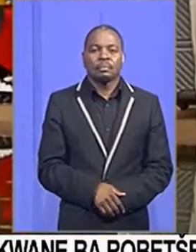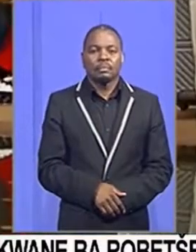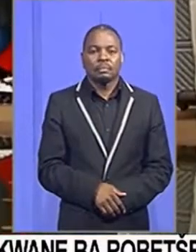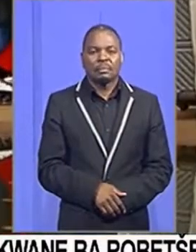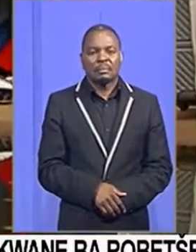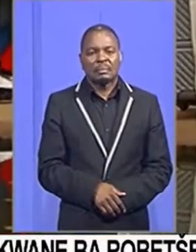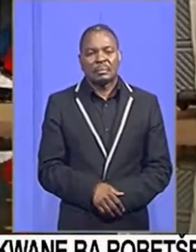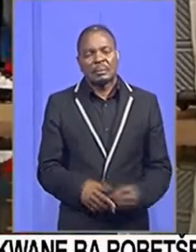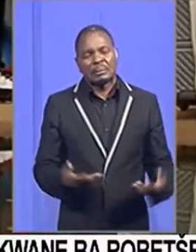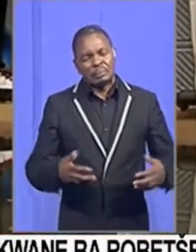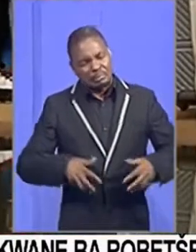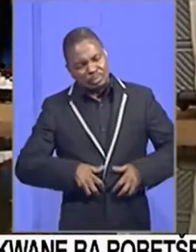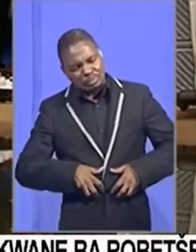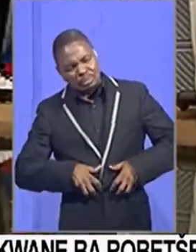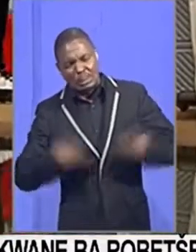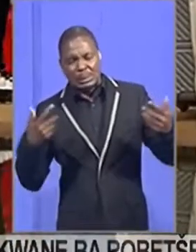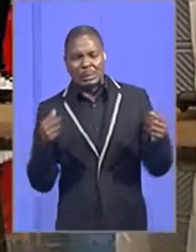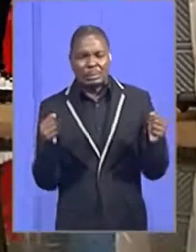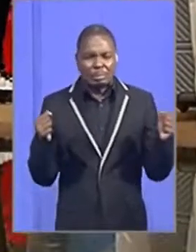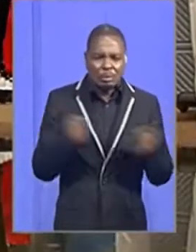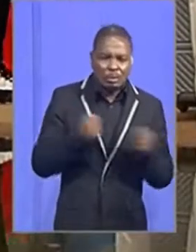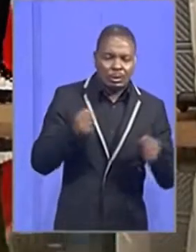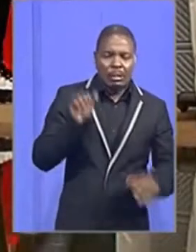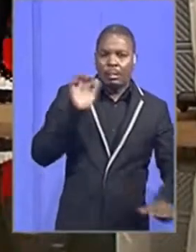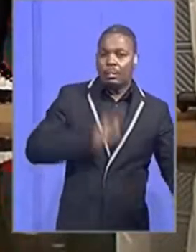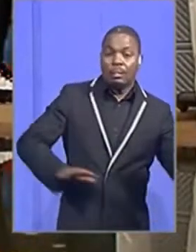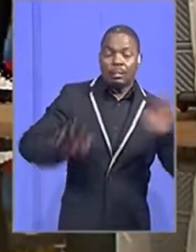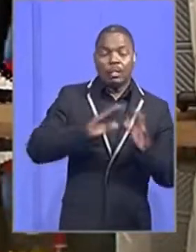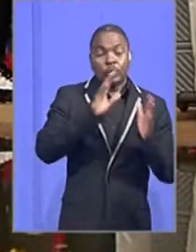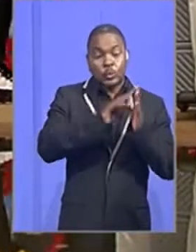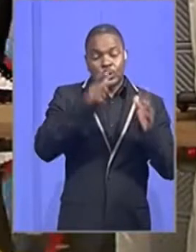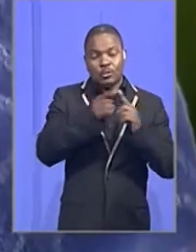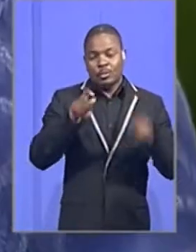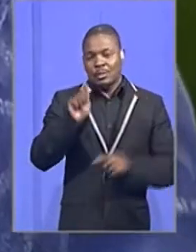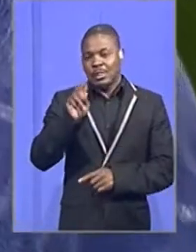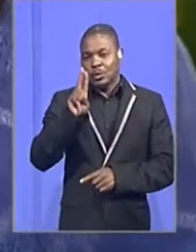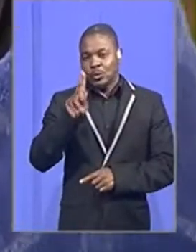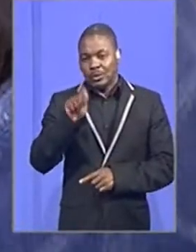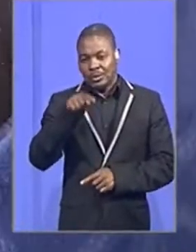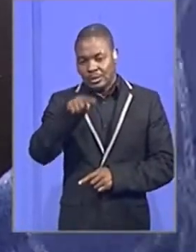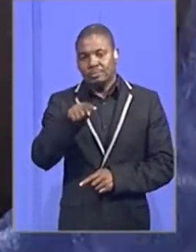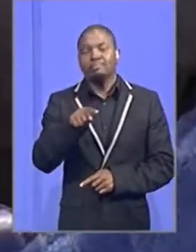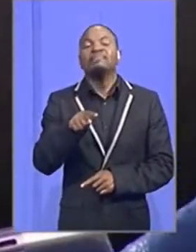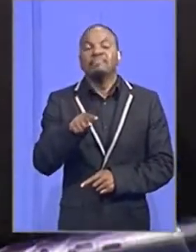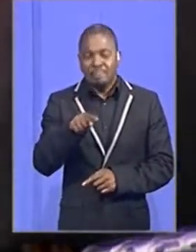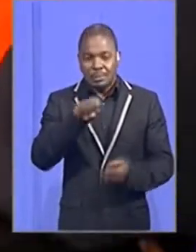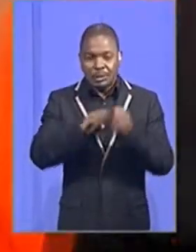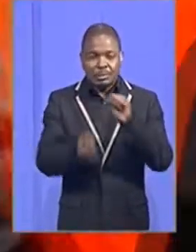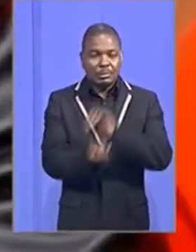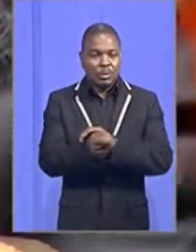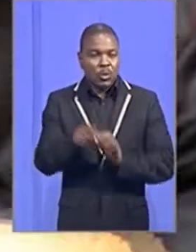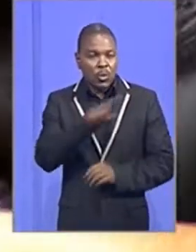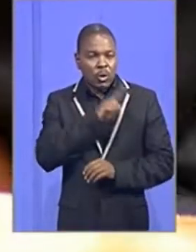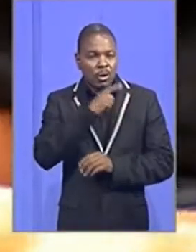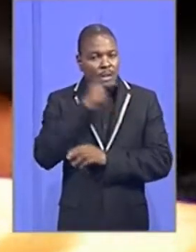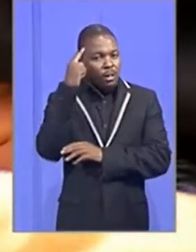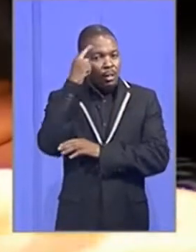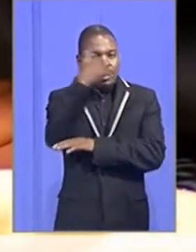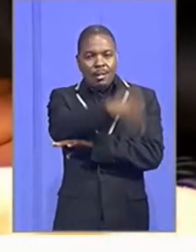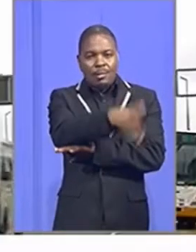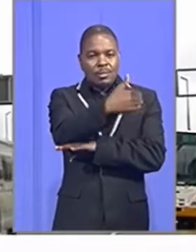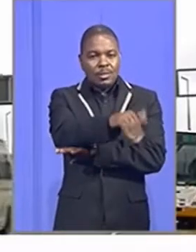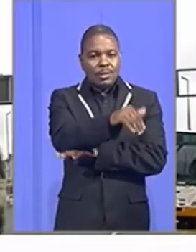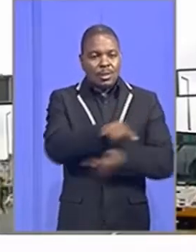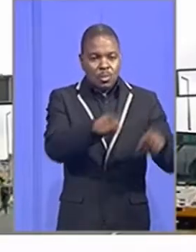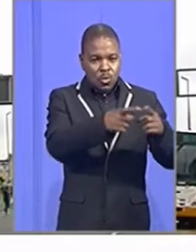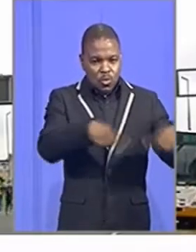lefele di phefo le tahlego tse ke tseo baithuti ba TUT ba itemogetse go tsona ka morago go robala ka ntle ka ge ba